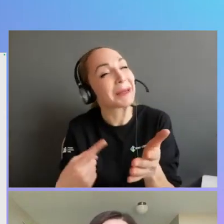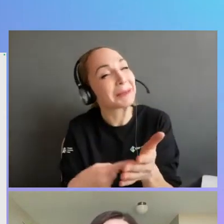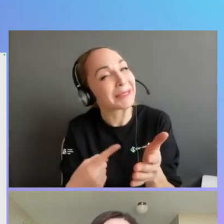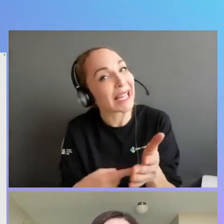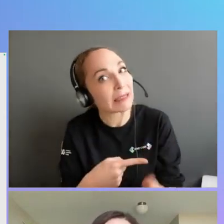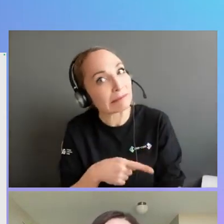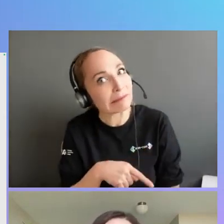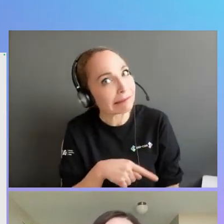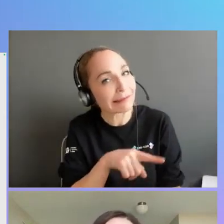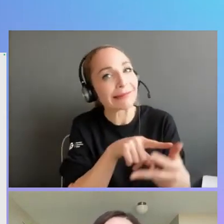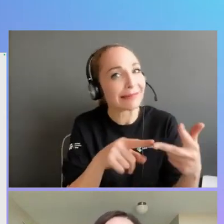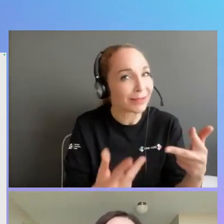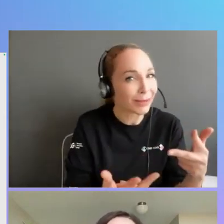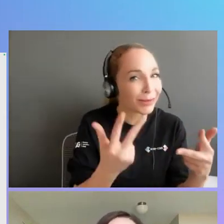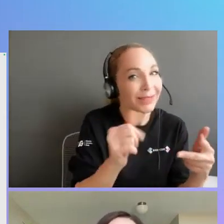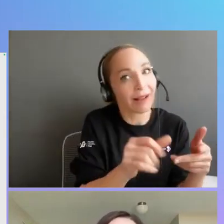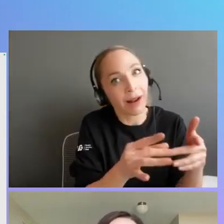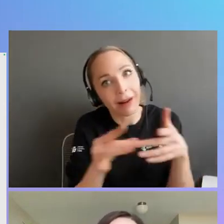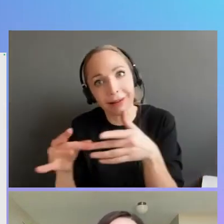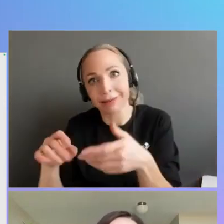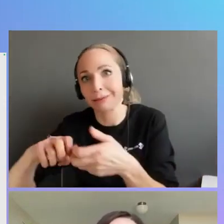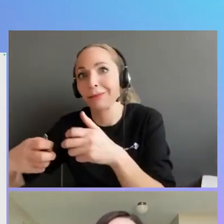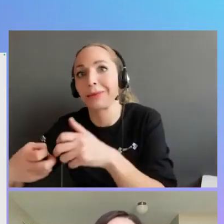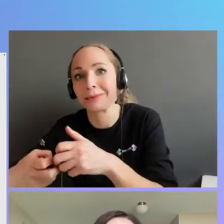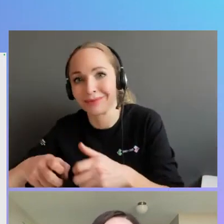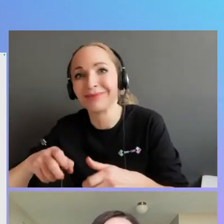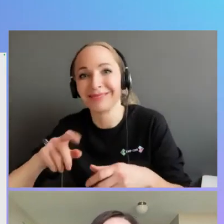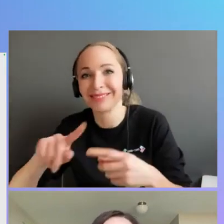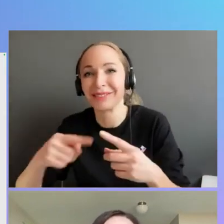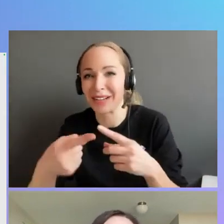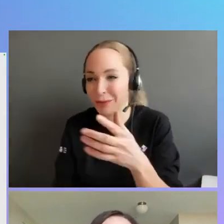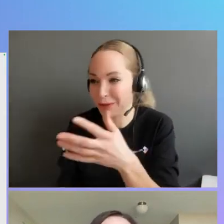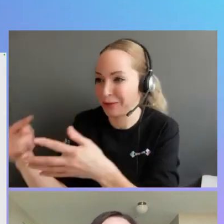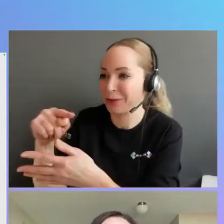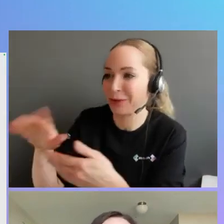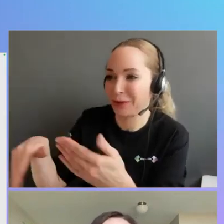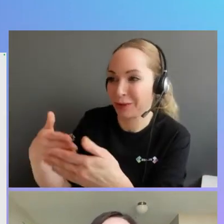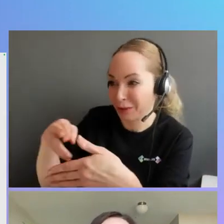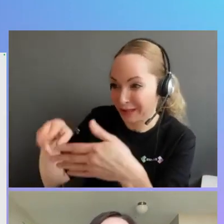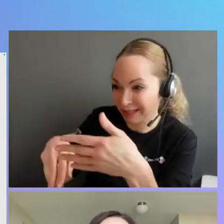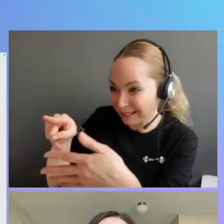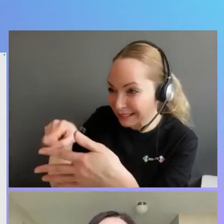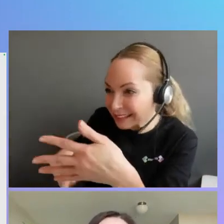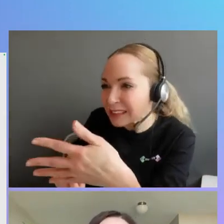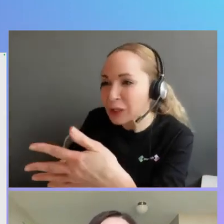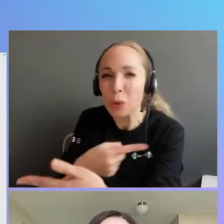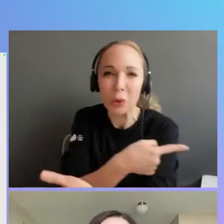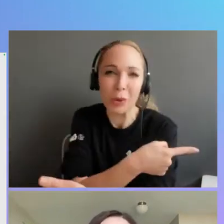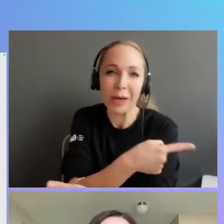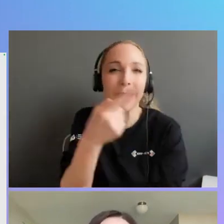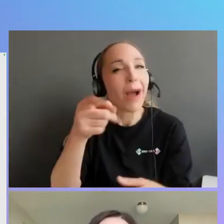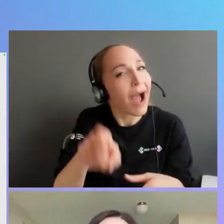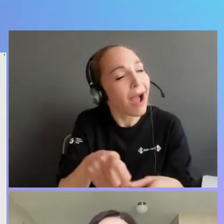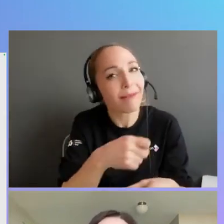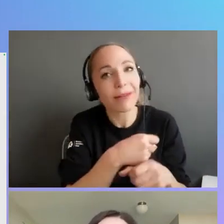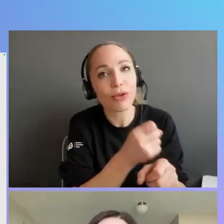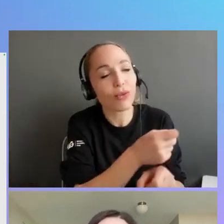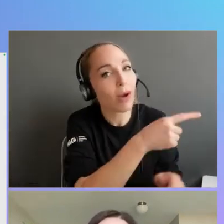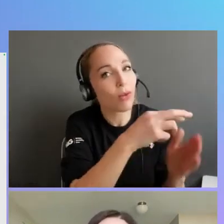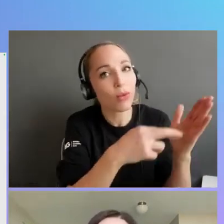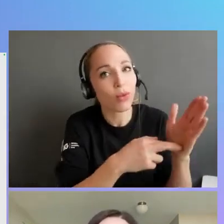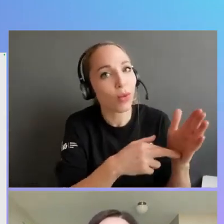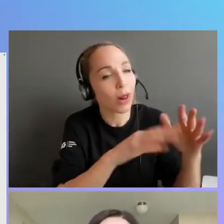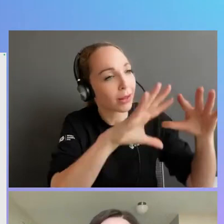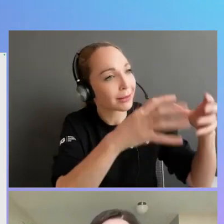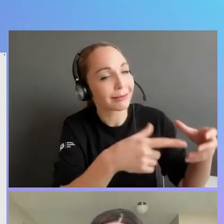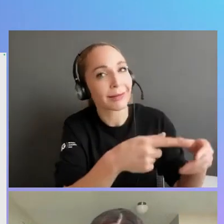when you're trying to review your results if these rule sets aren't created very carefully. And all the rule sets out there are very well-meaning. It's just a very